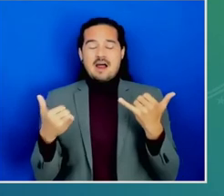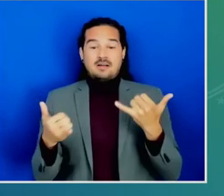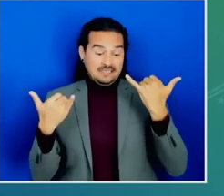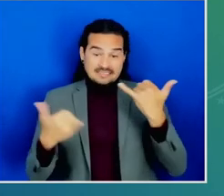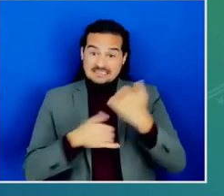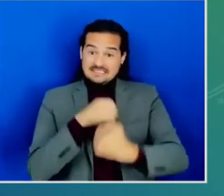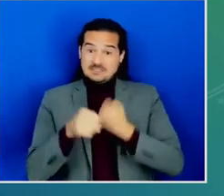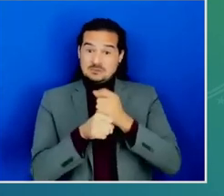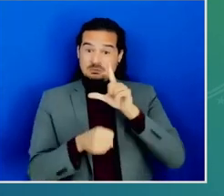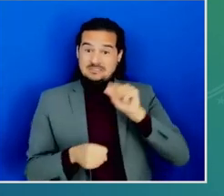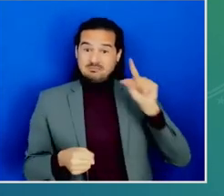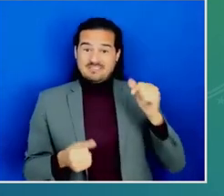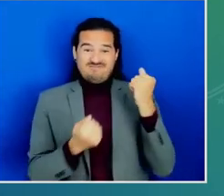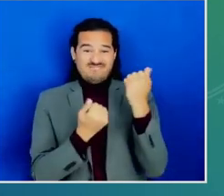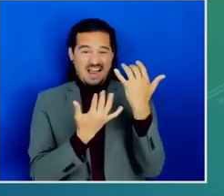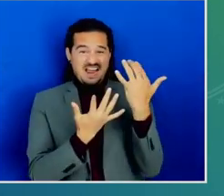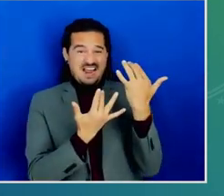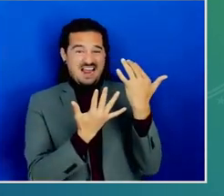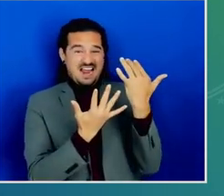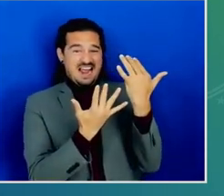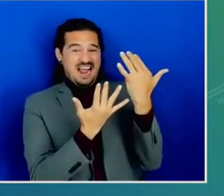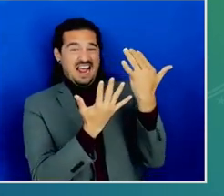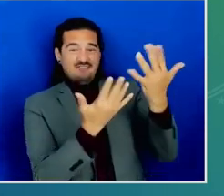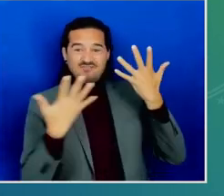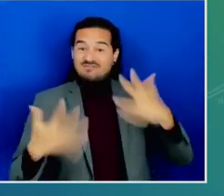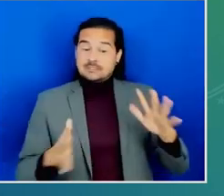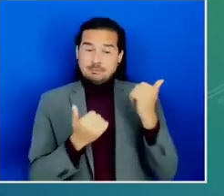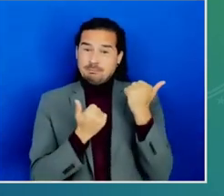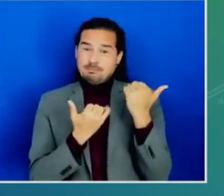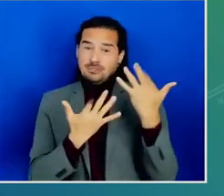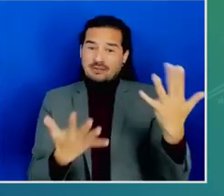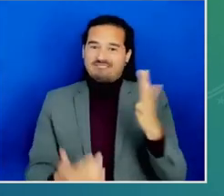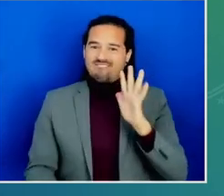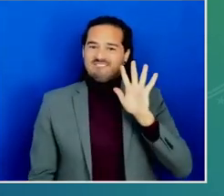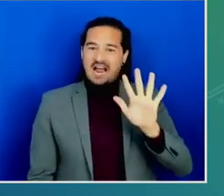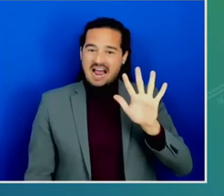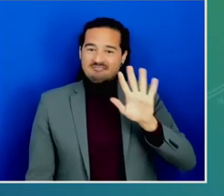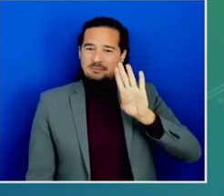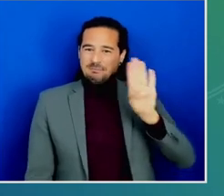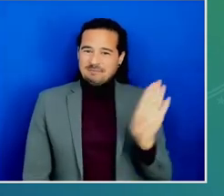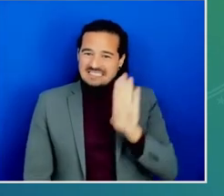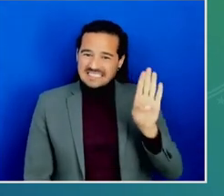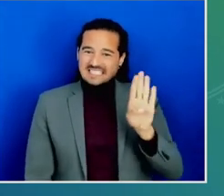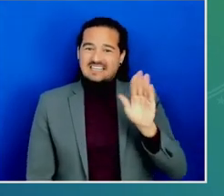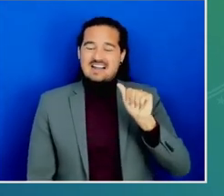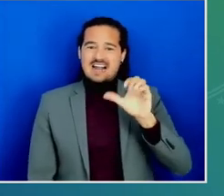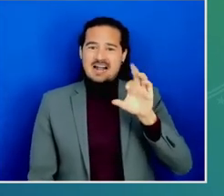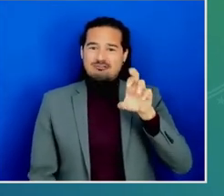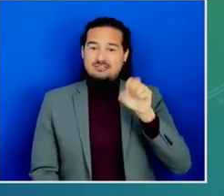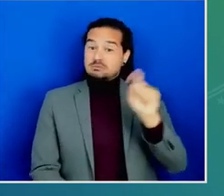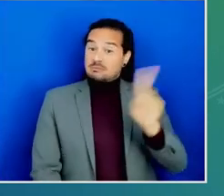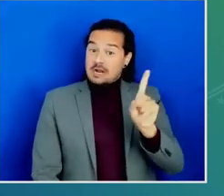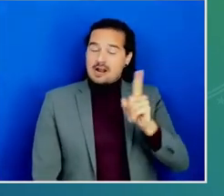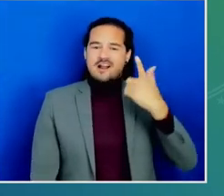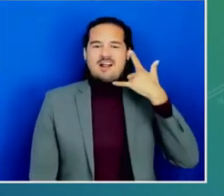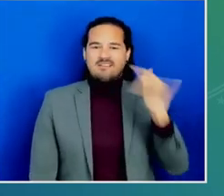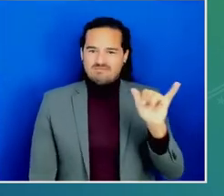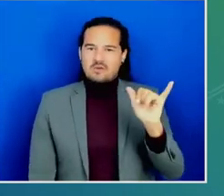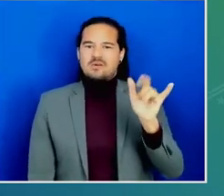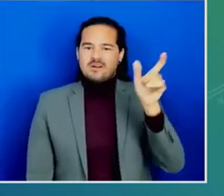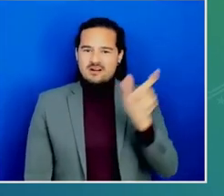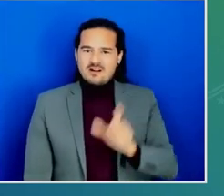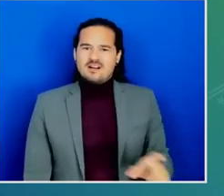than 5 million acres in California and Washington State. Across the West, they're roughly the size